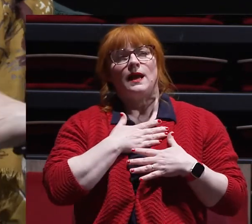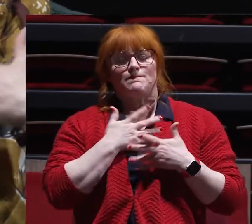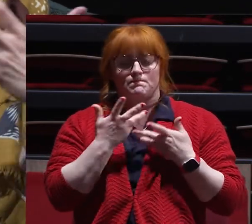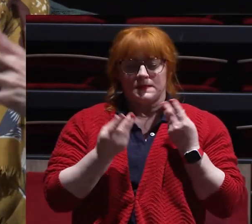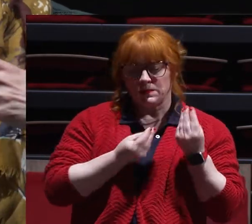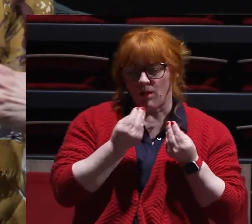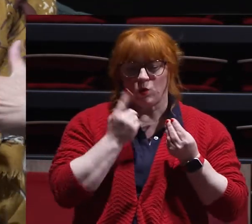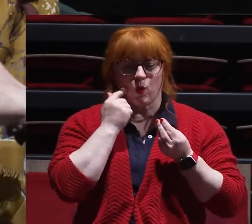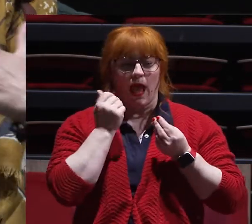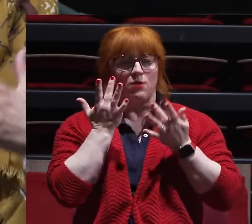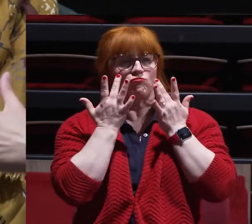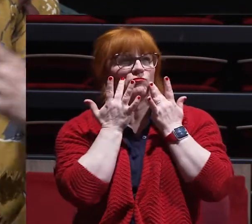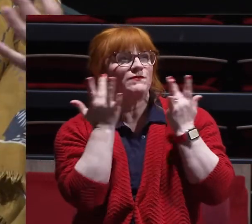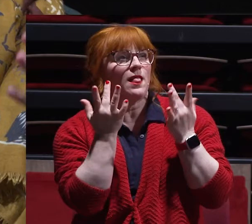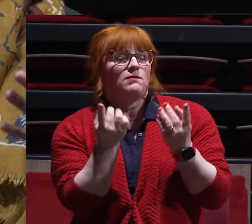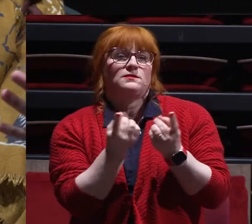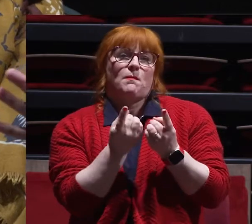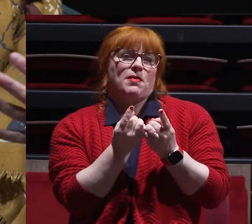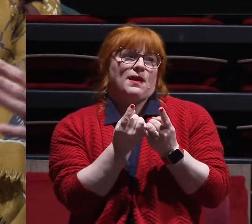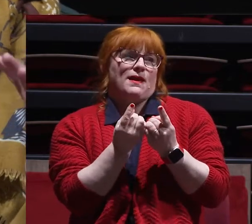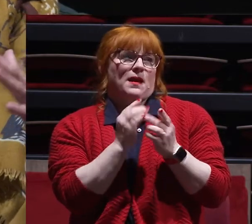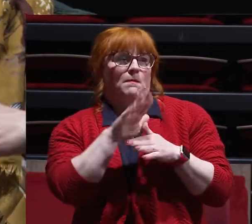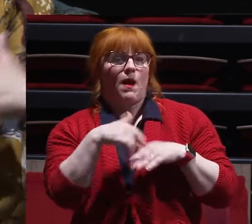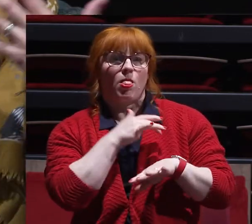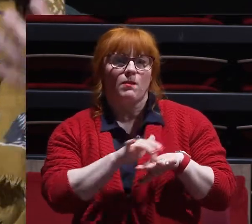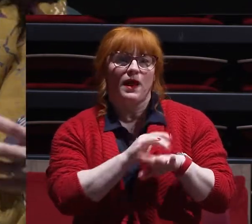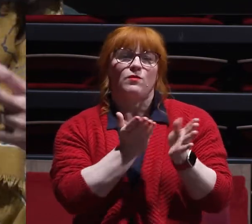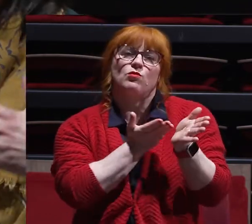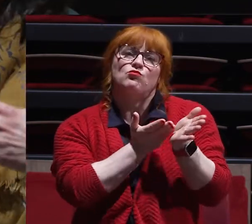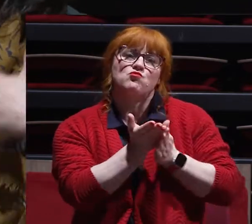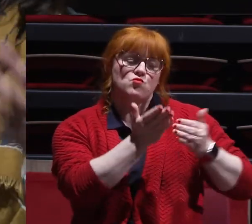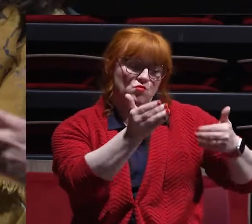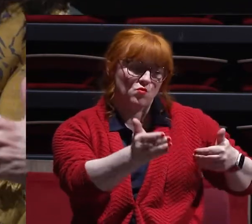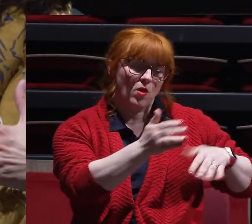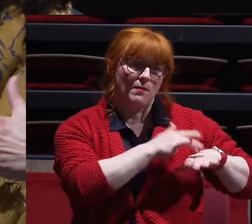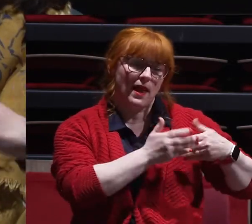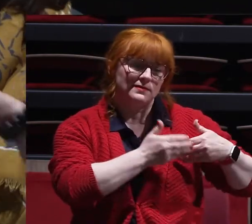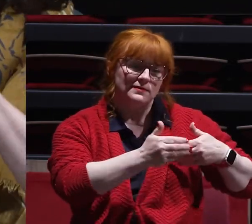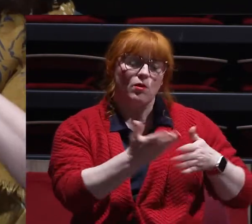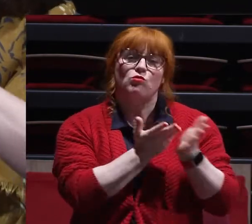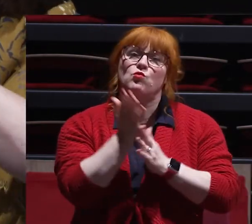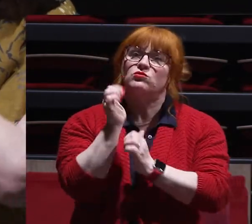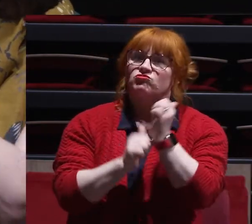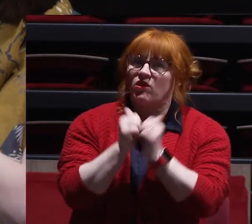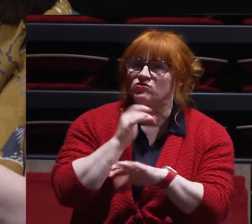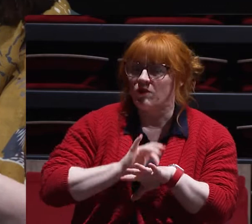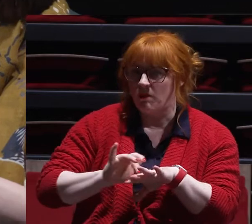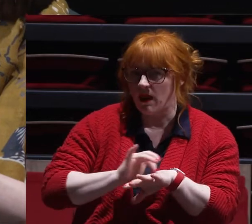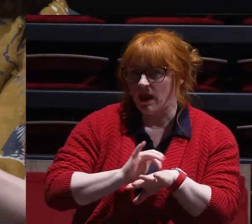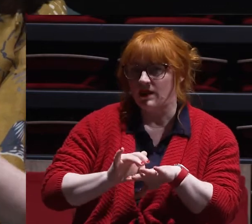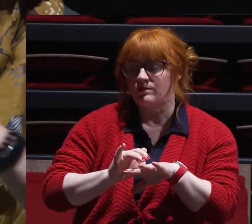somehow reveal something about the play, the question the plays aren't asking, through the form of the